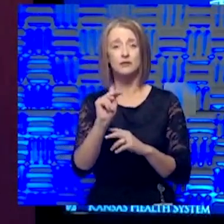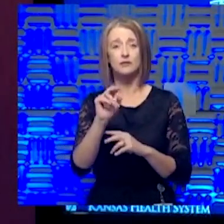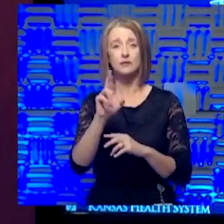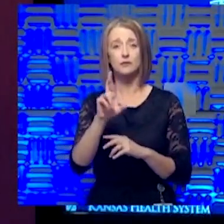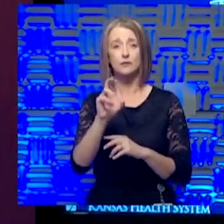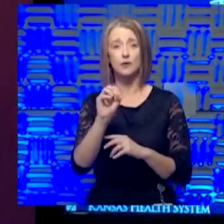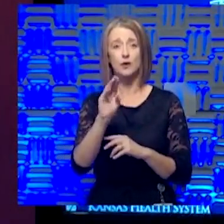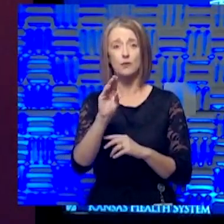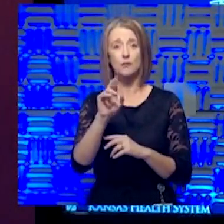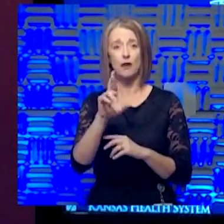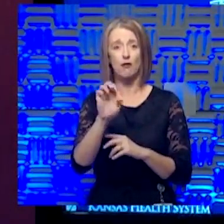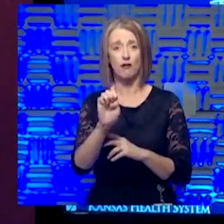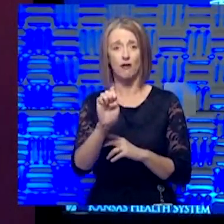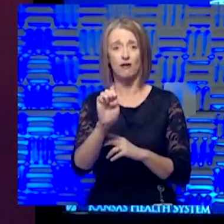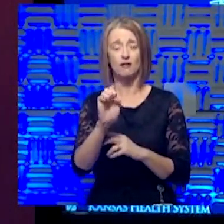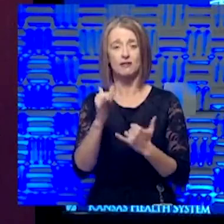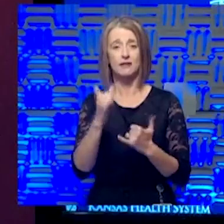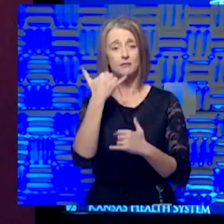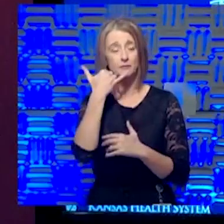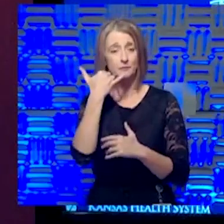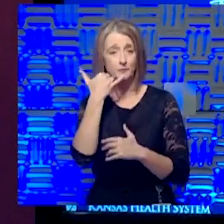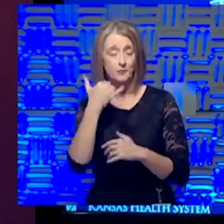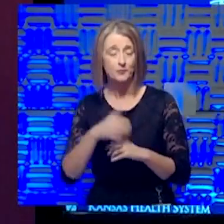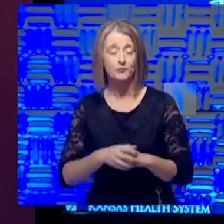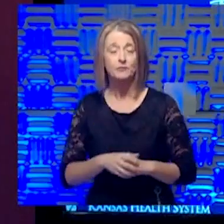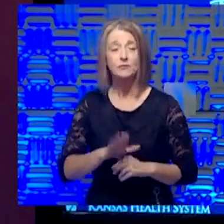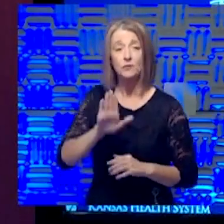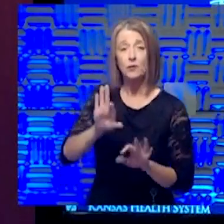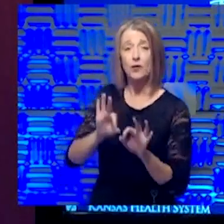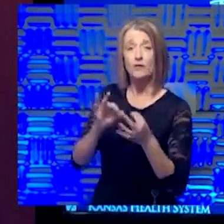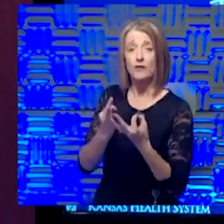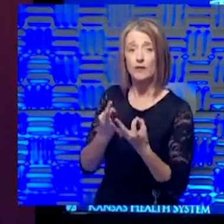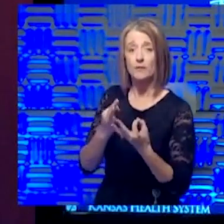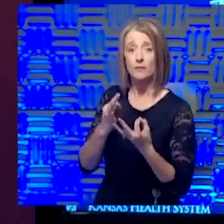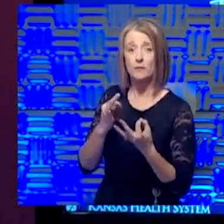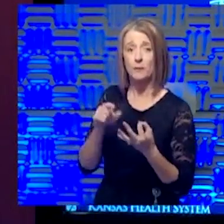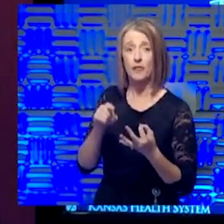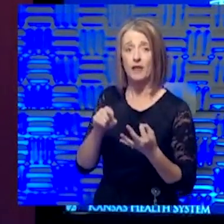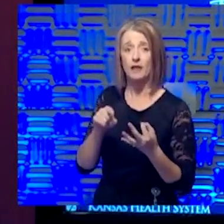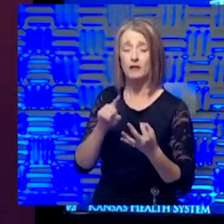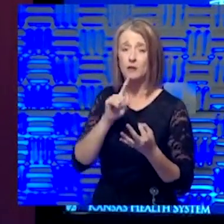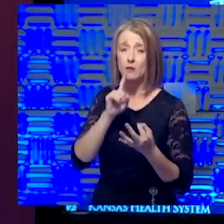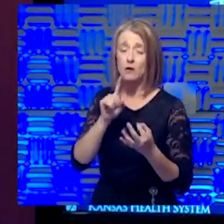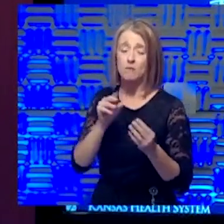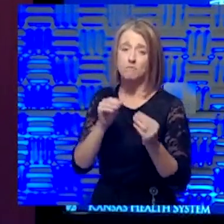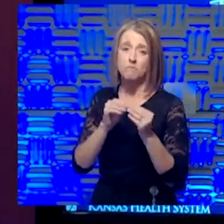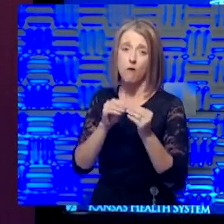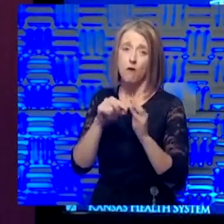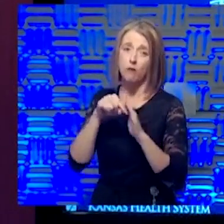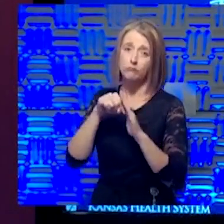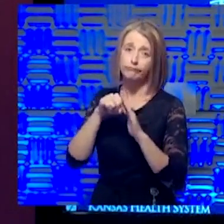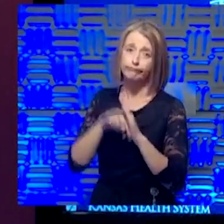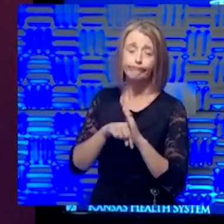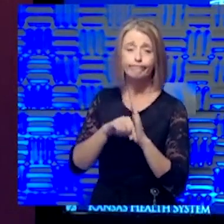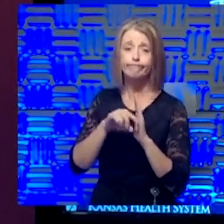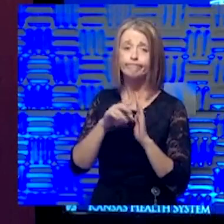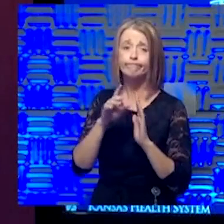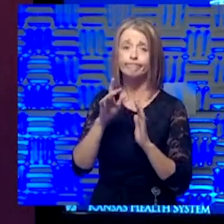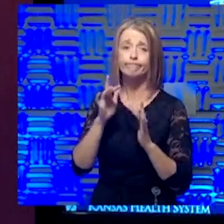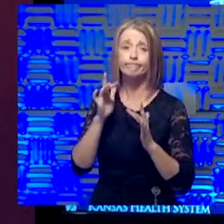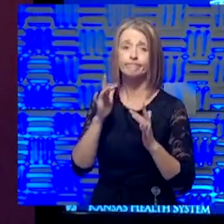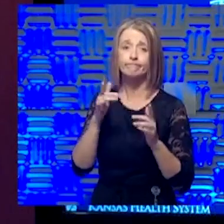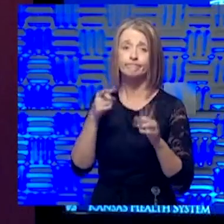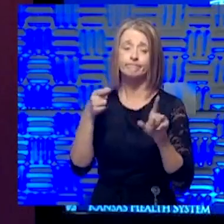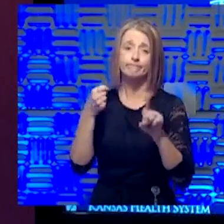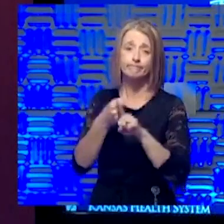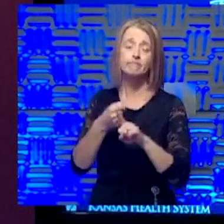is also on the line. And Susan, in your family, this took a much greater and more devastating toll. Thank you so much for